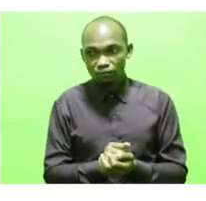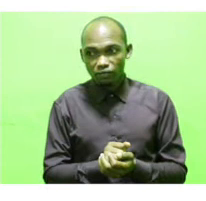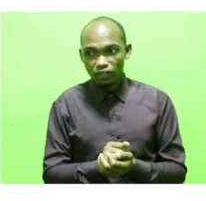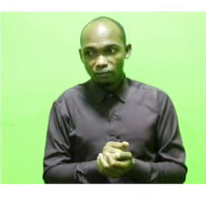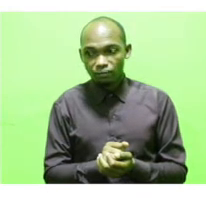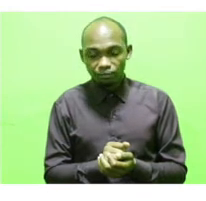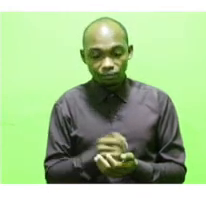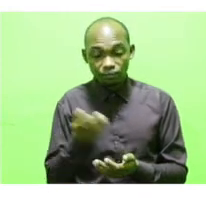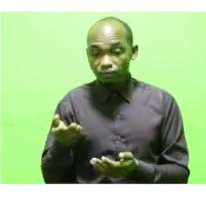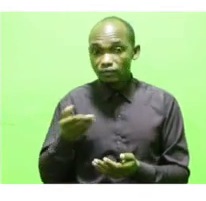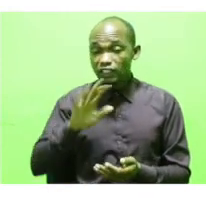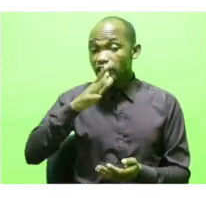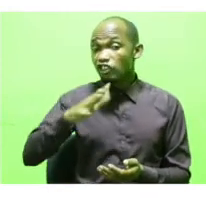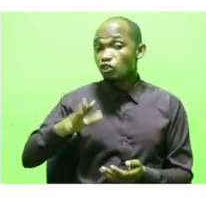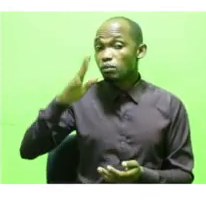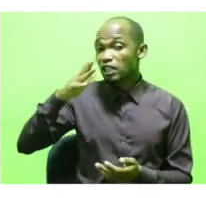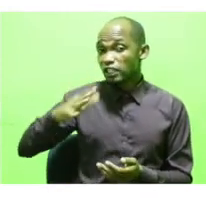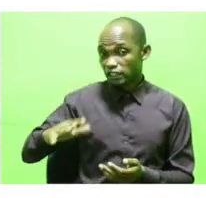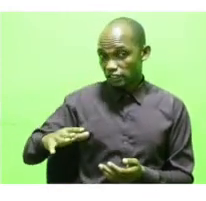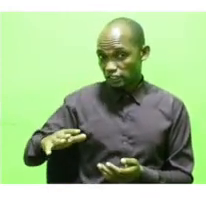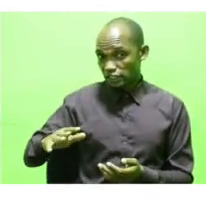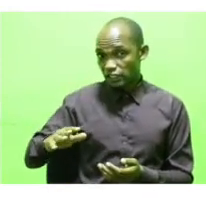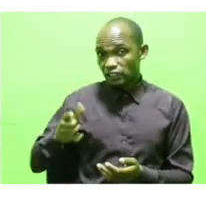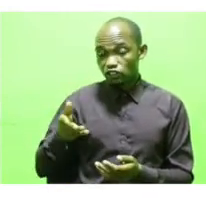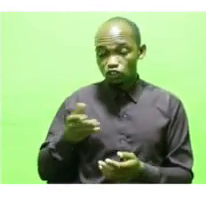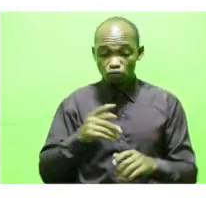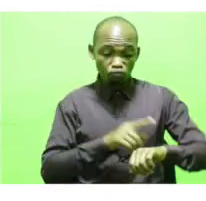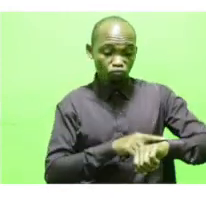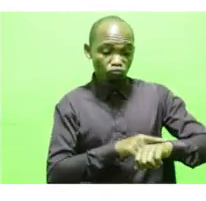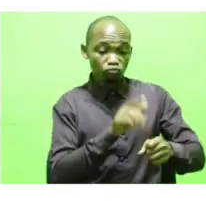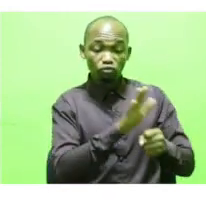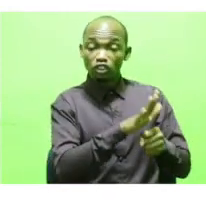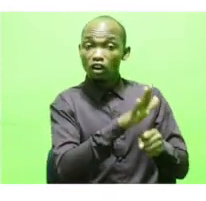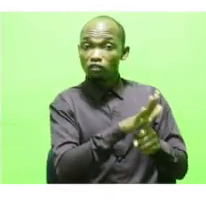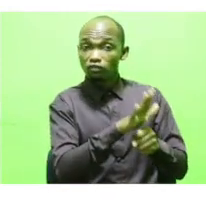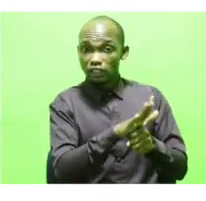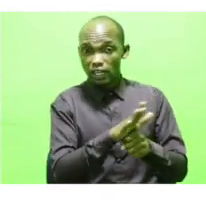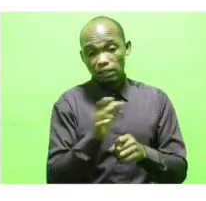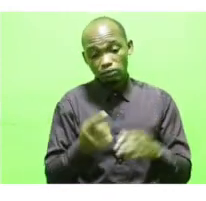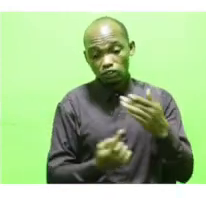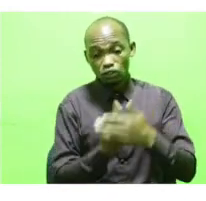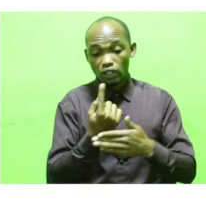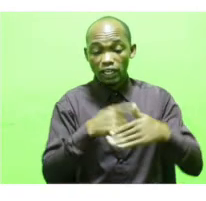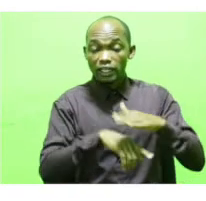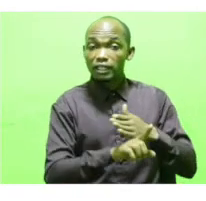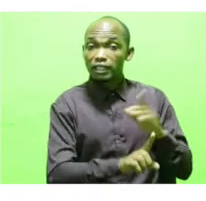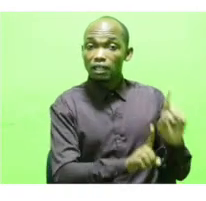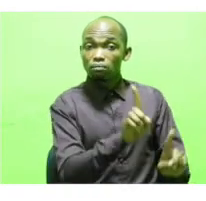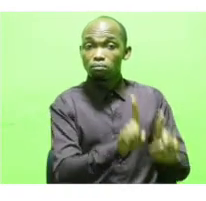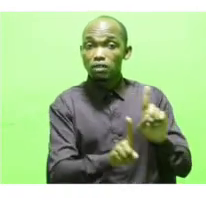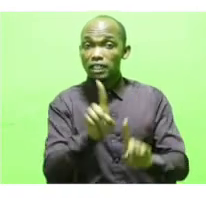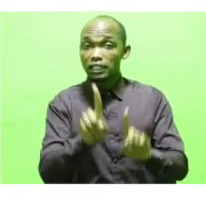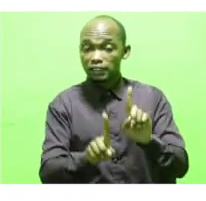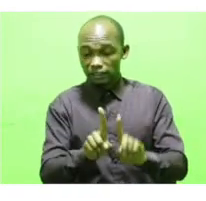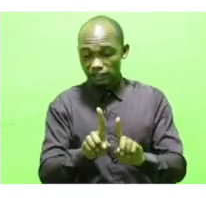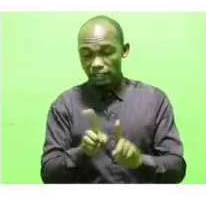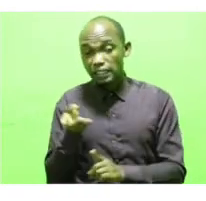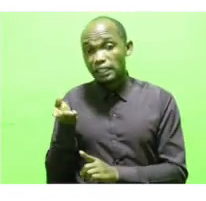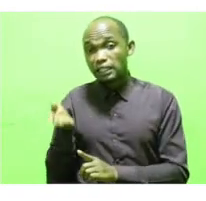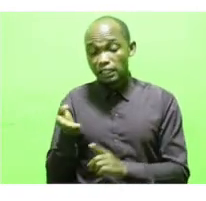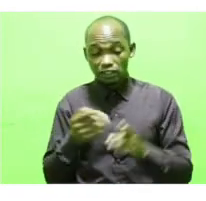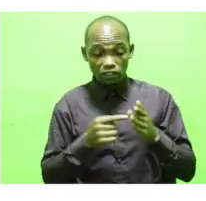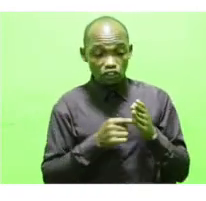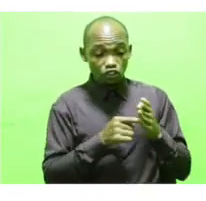Also, relative humidity. Relative humidity most of the time refers to the plants. So